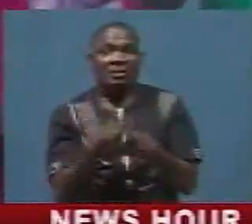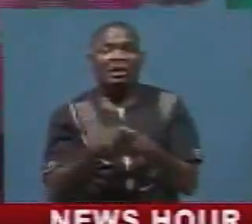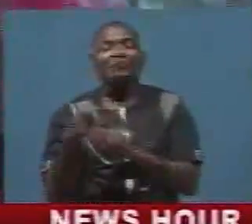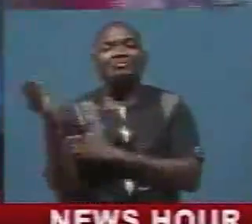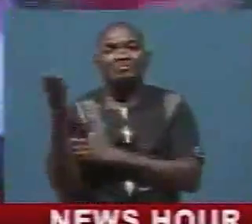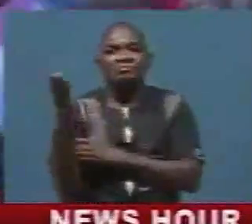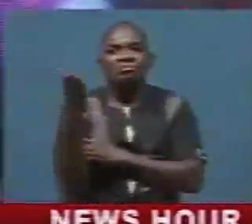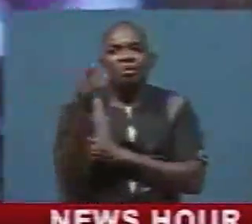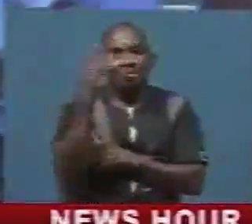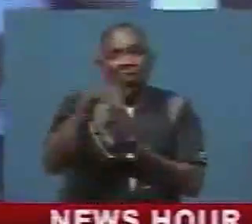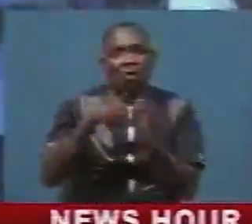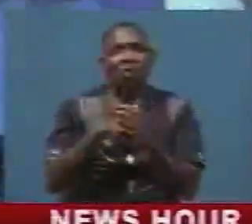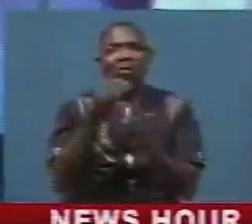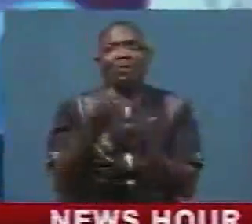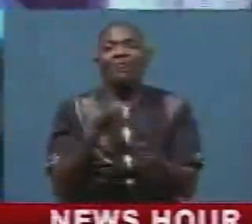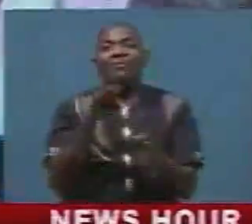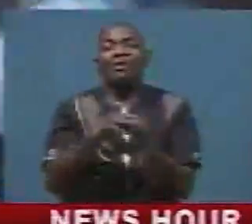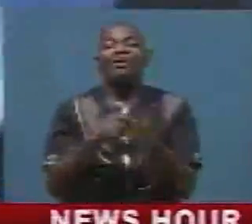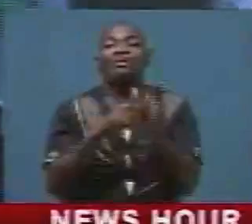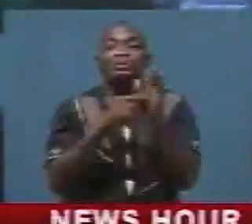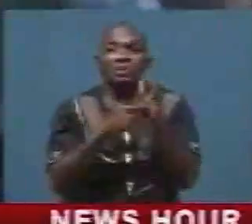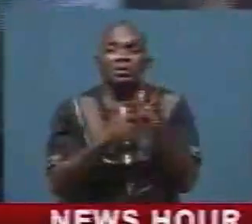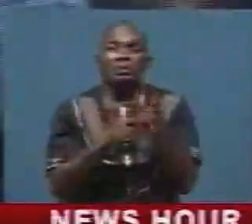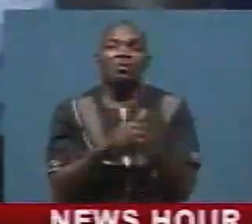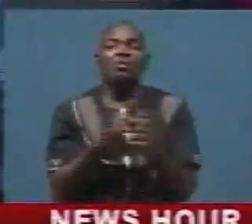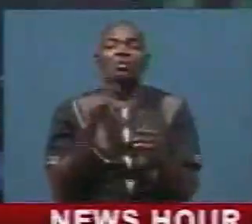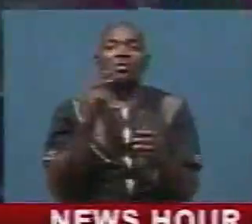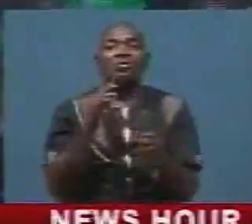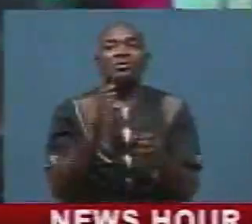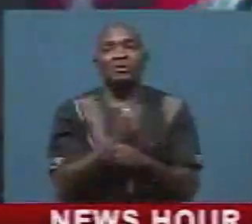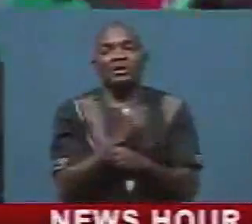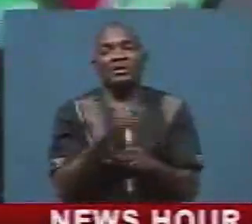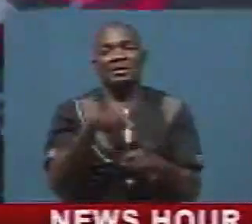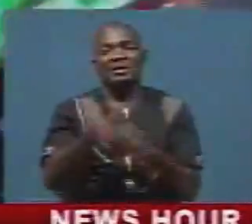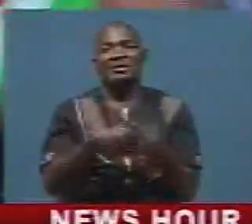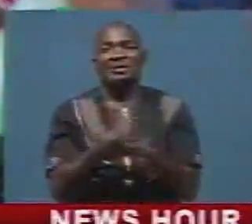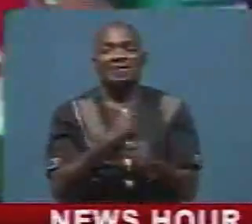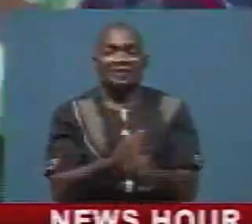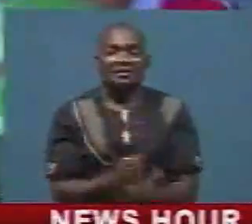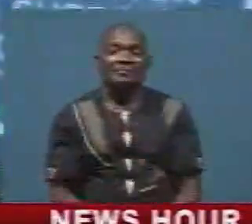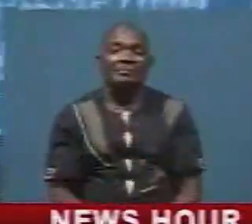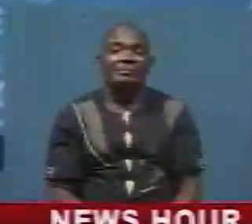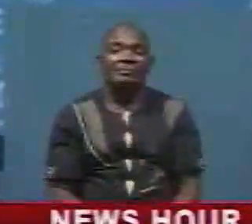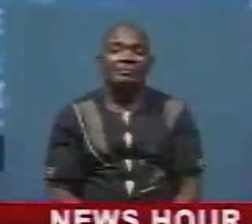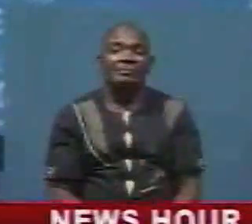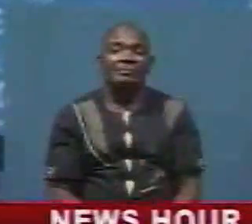campaigned for their votes to demonstrate their patriotism and loyalty to the NDC.